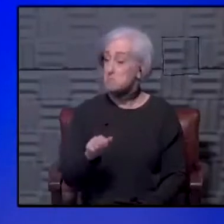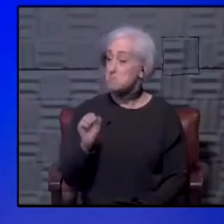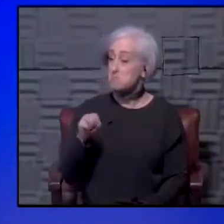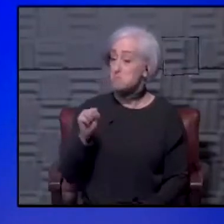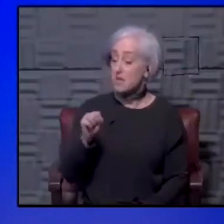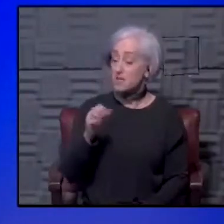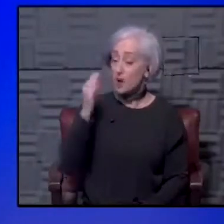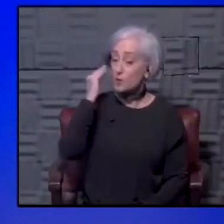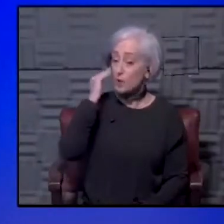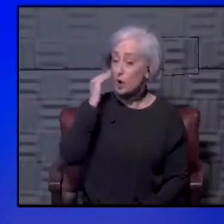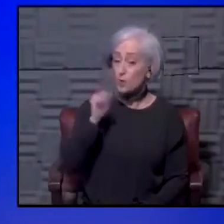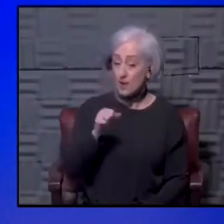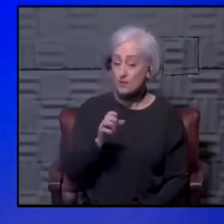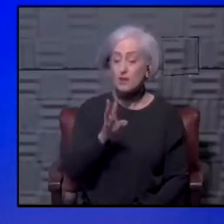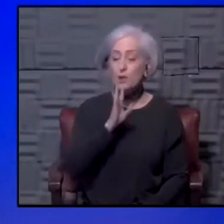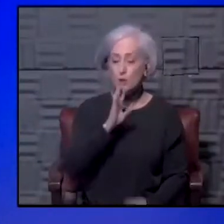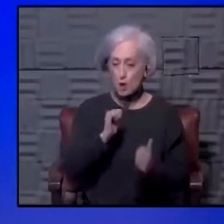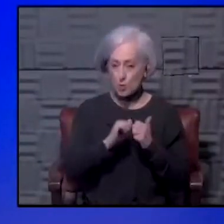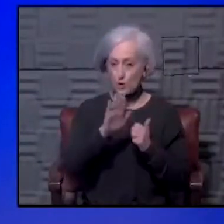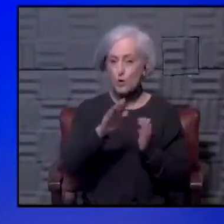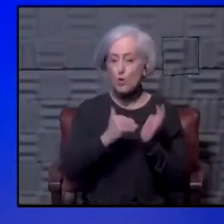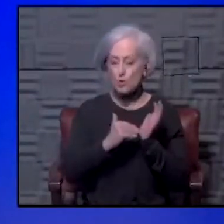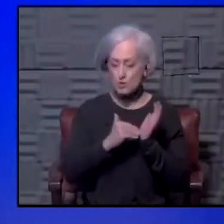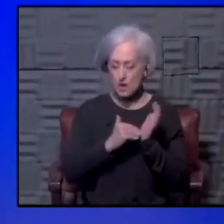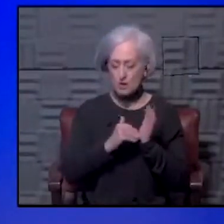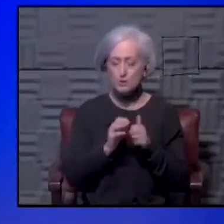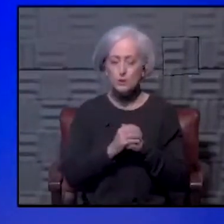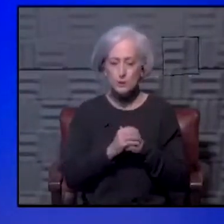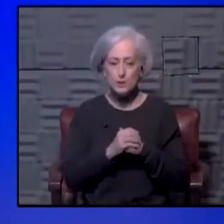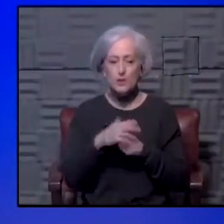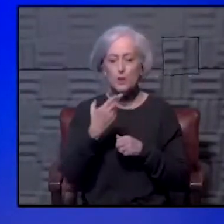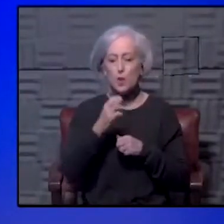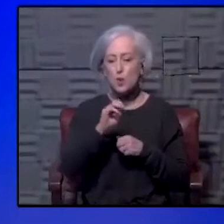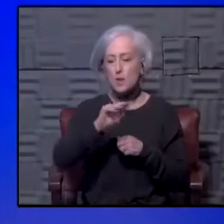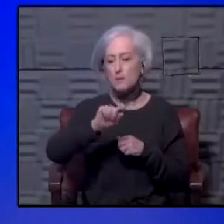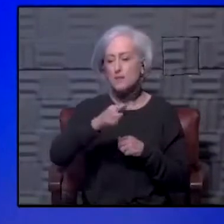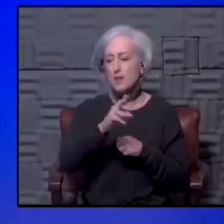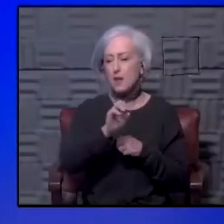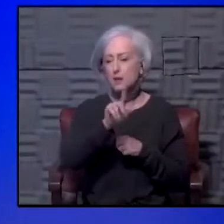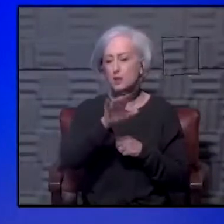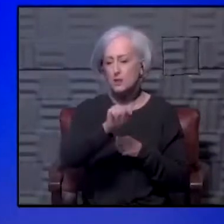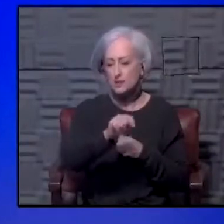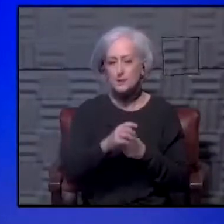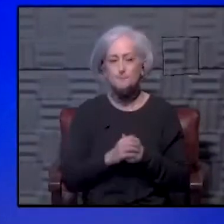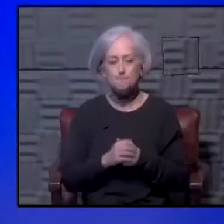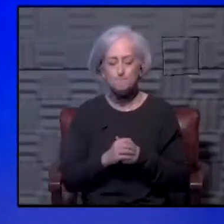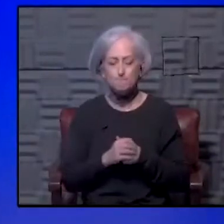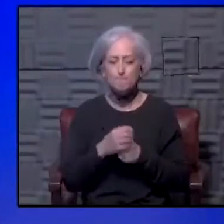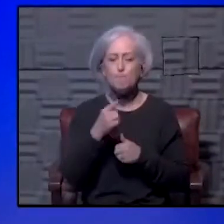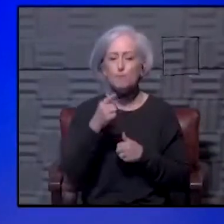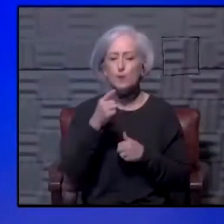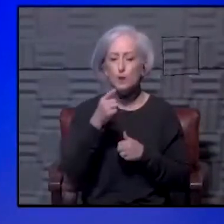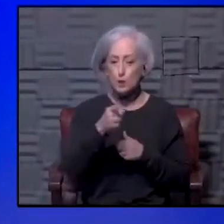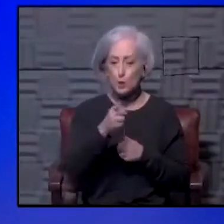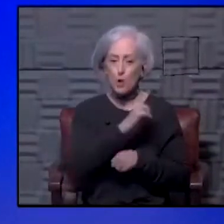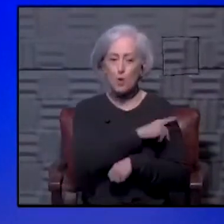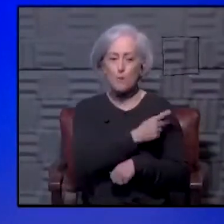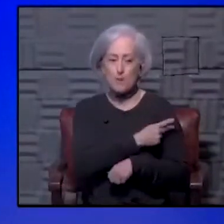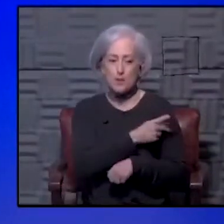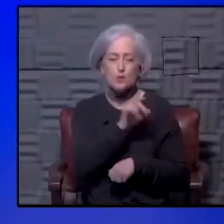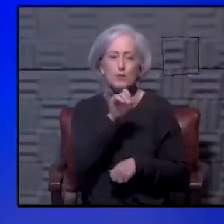it should be. Again, talk with your medical provider, your hematologist. You would be one of those patients